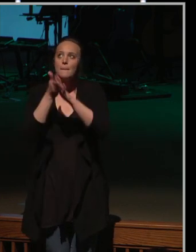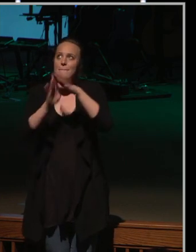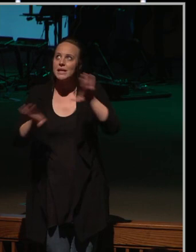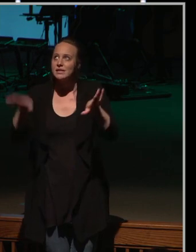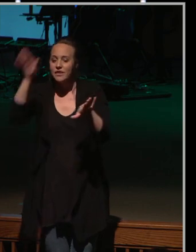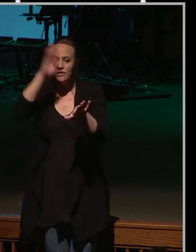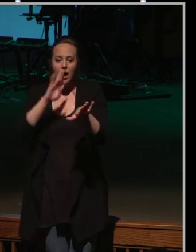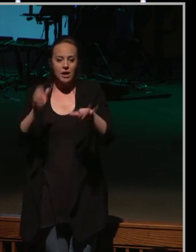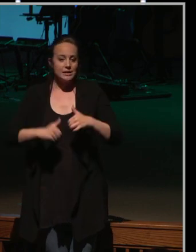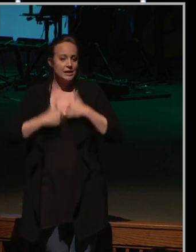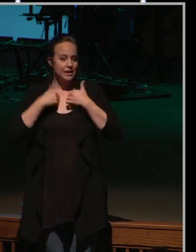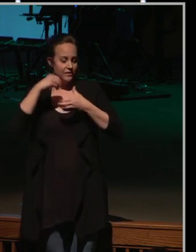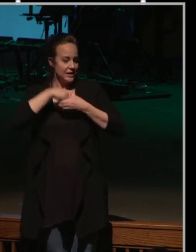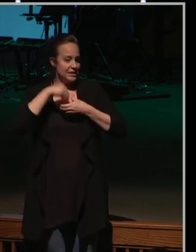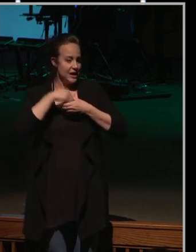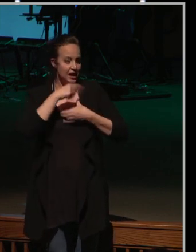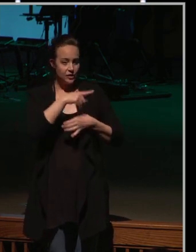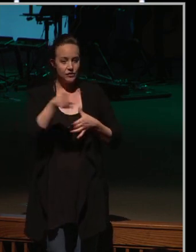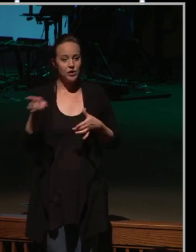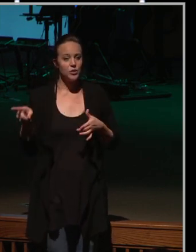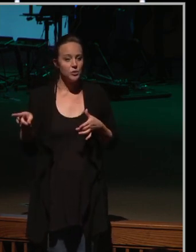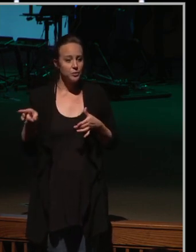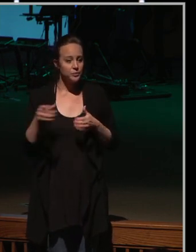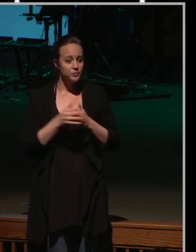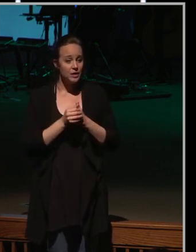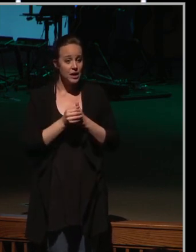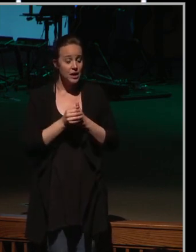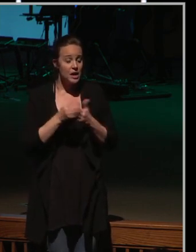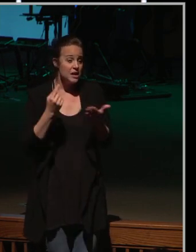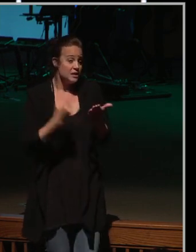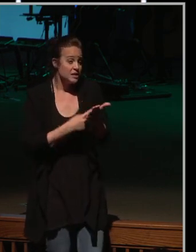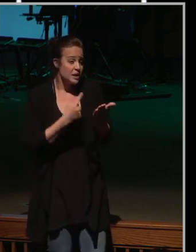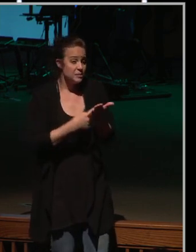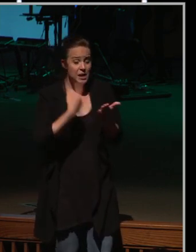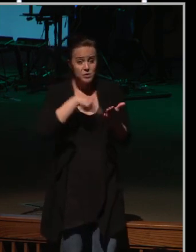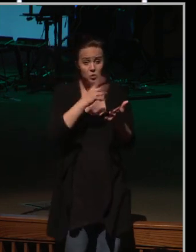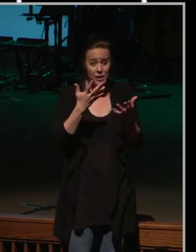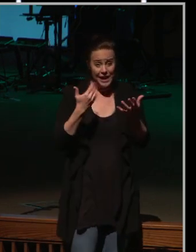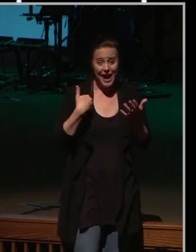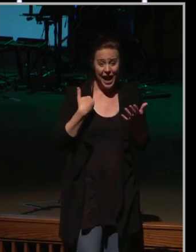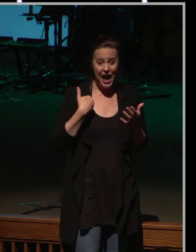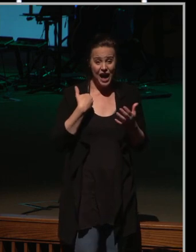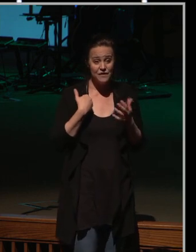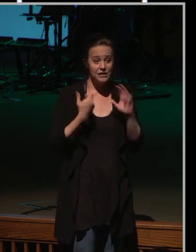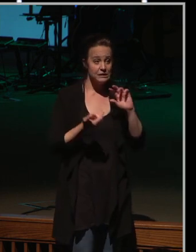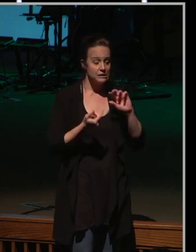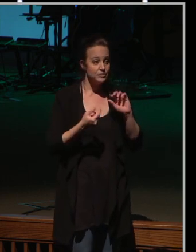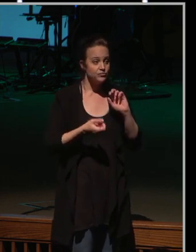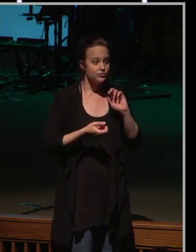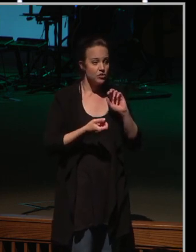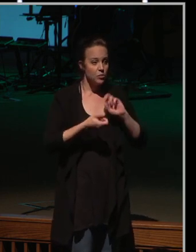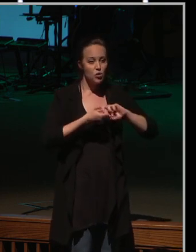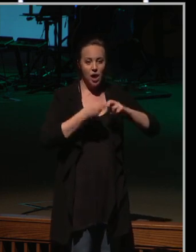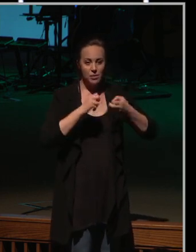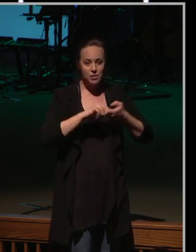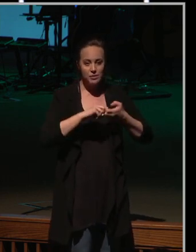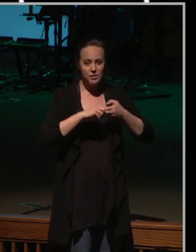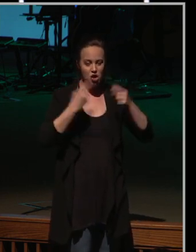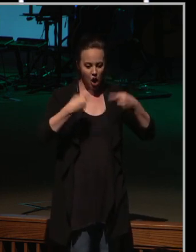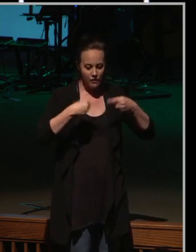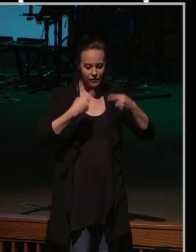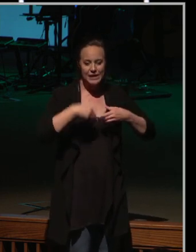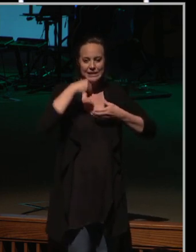There might be a battle for supremacy in our hearts. Let peace win over conflict. Let peace win over anger. Let peace win over